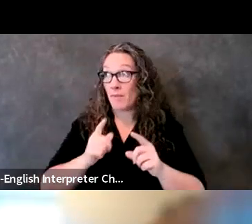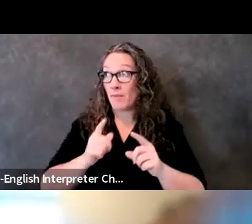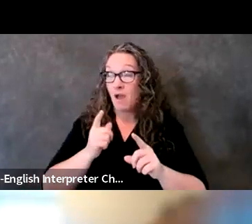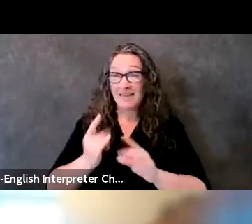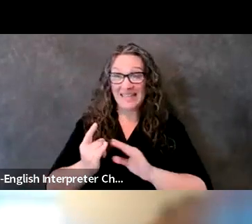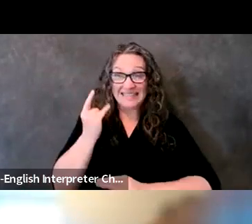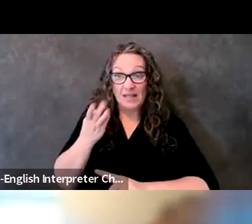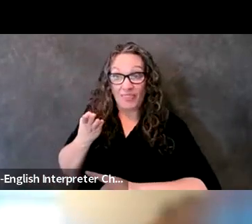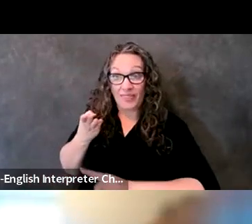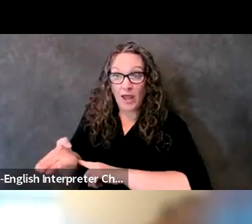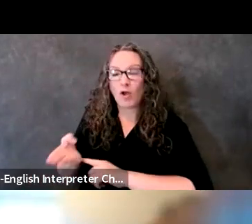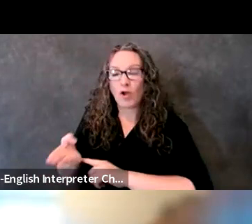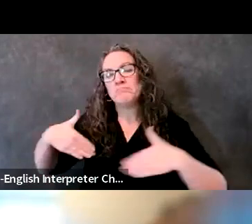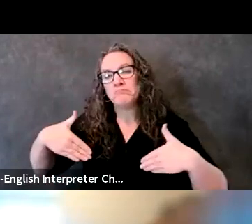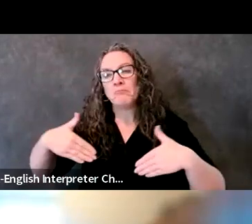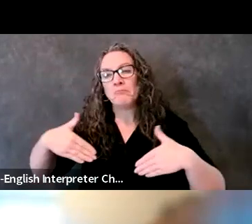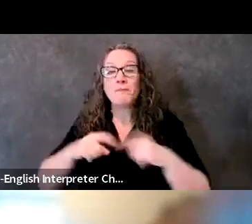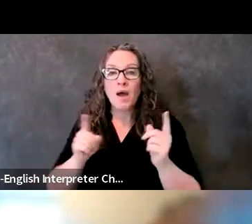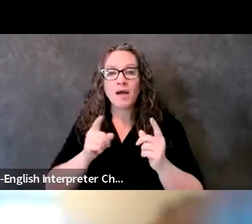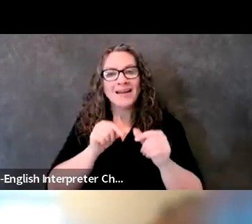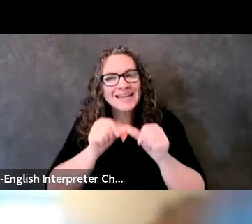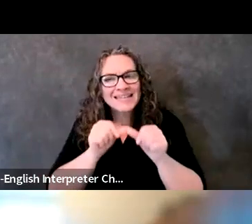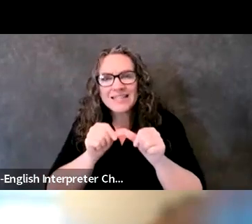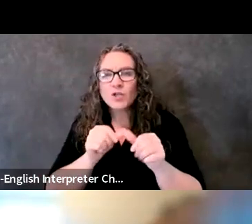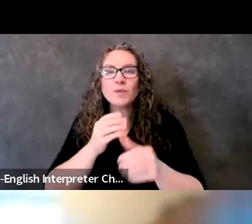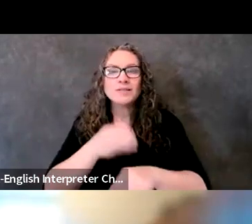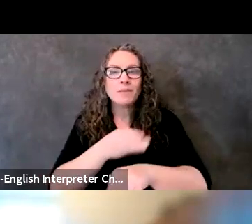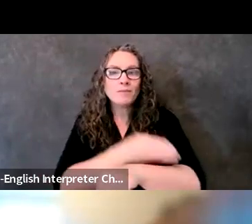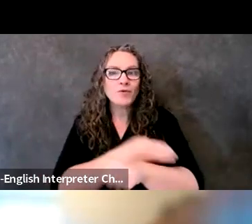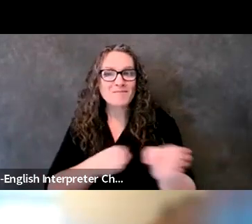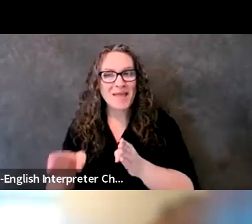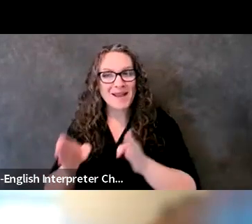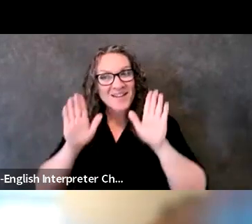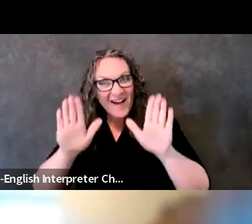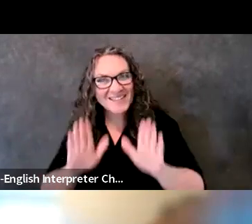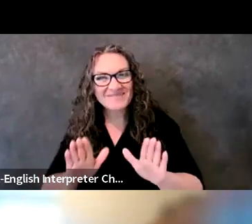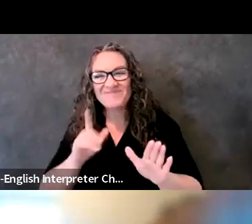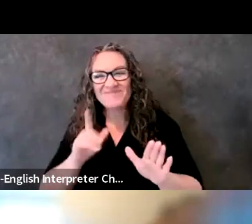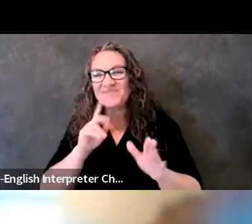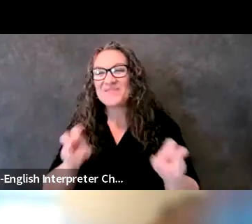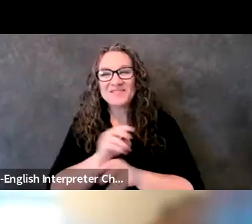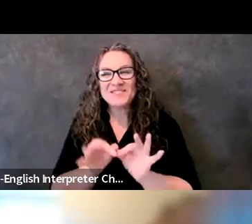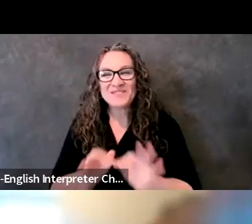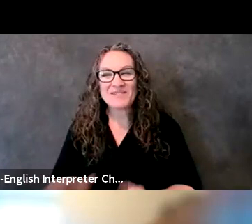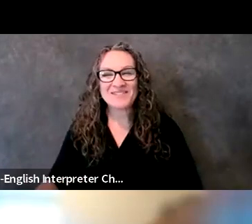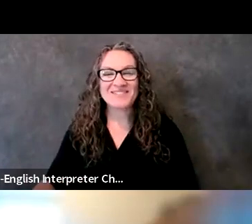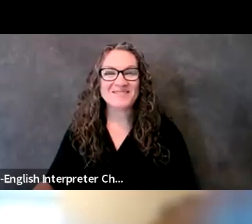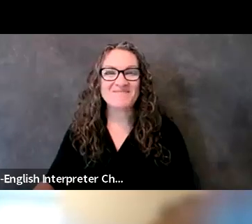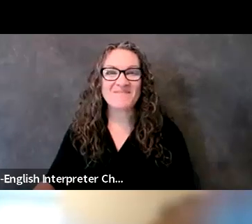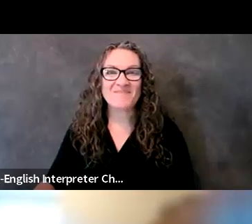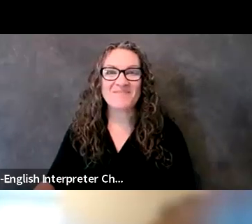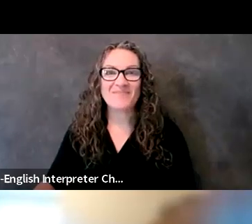So I love how you're doing that continuous improvement planning there. Awesome. All right. Let's go